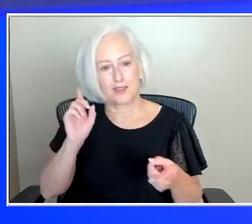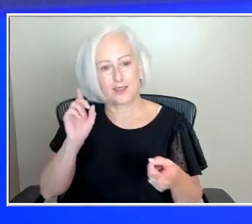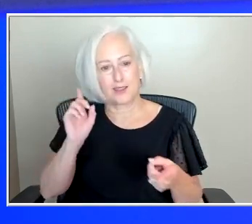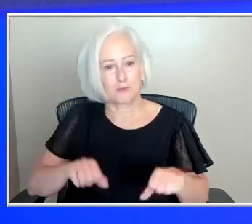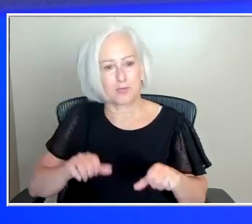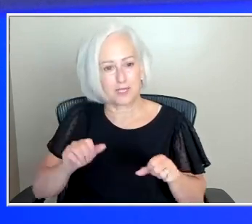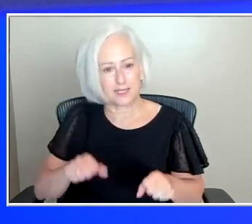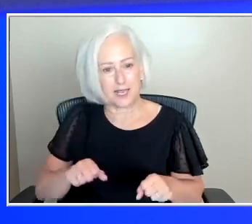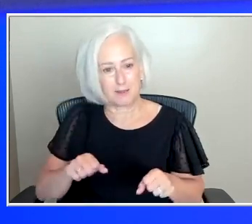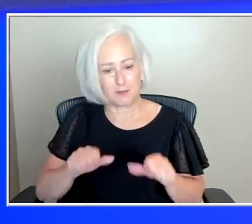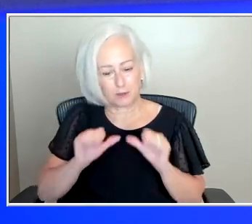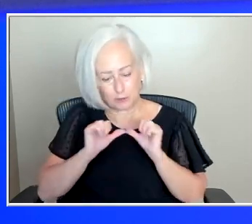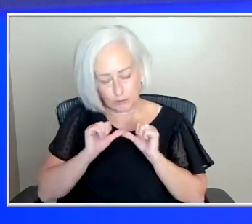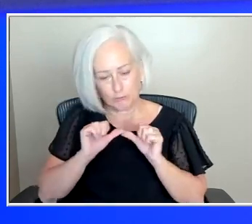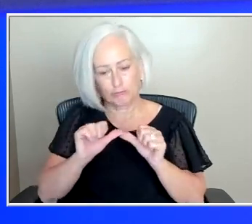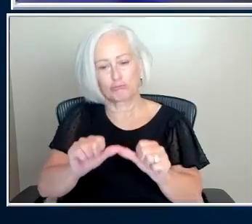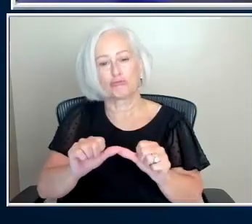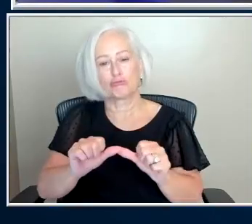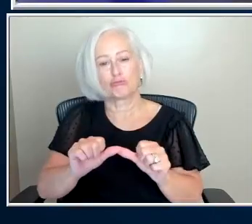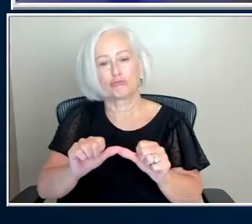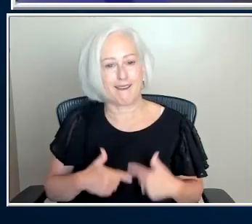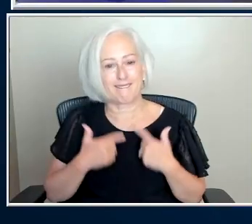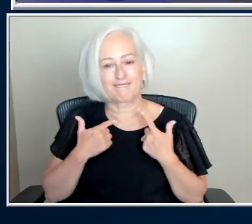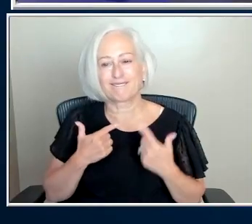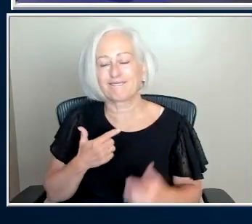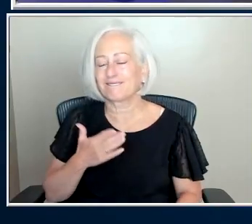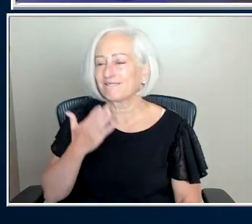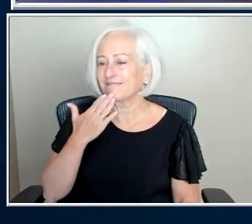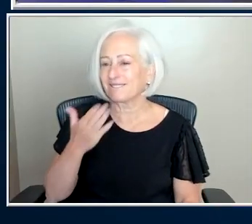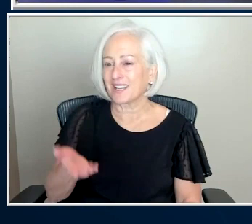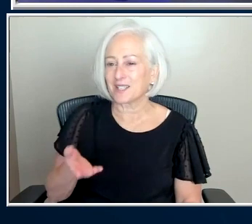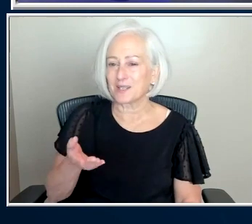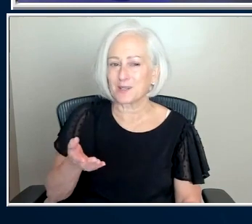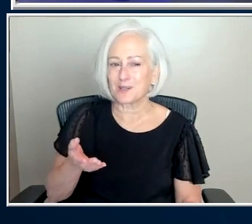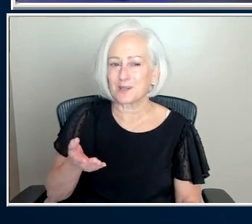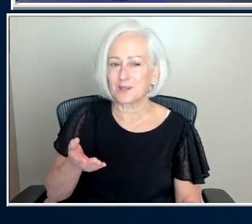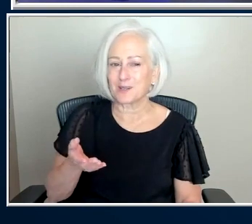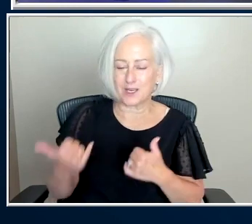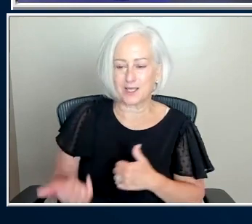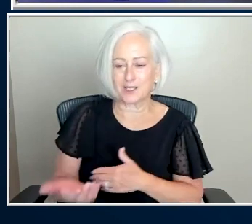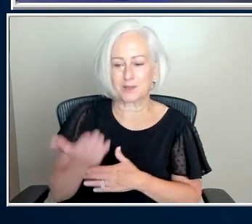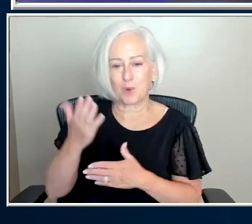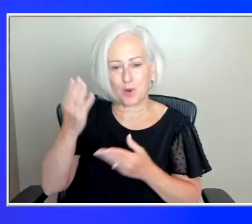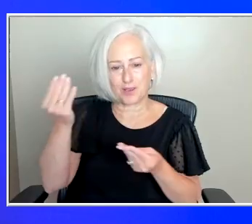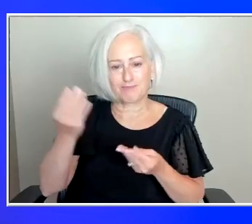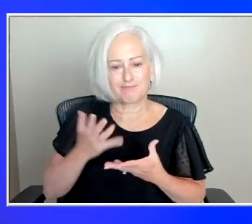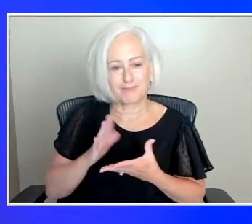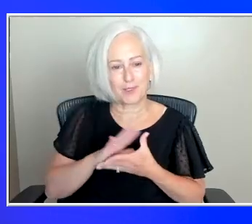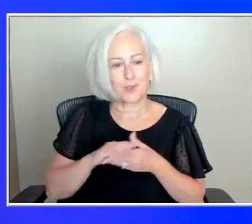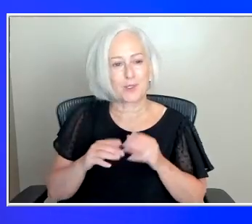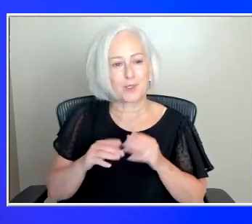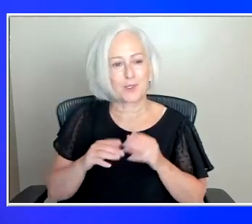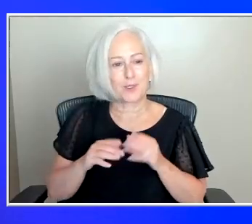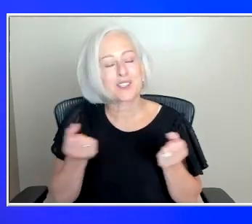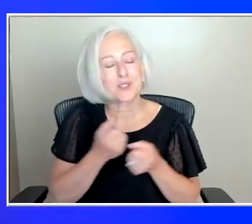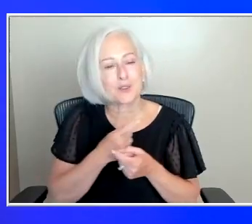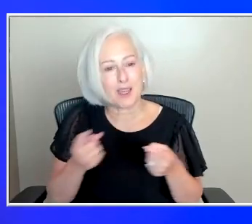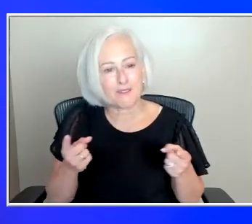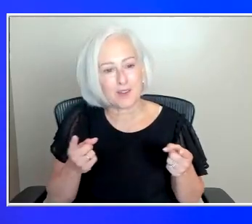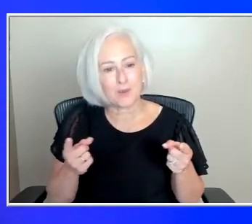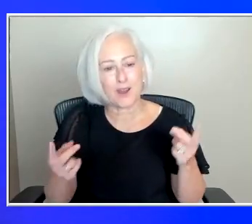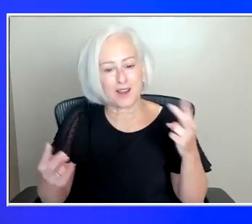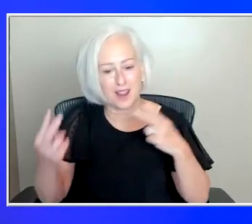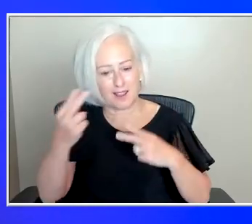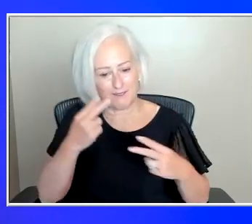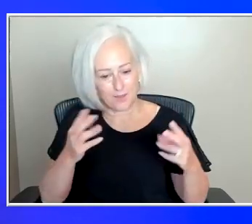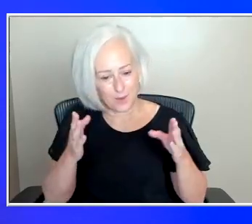my life. Thank you so much for being here and sharing your story. We appreciate it. Thanks to all of our guests and viewers for being with us today.